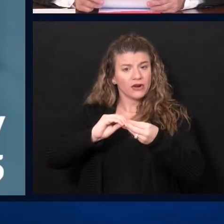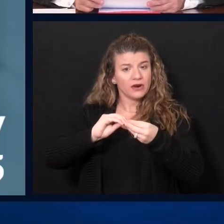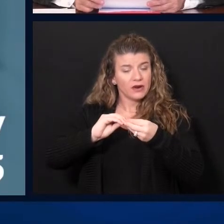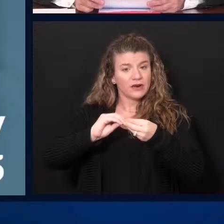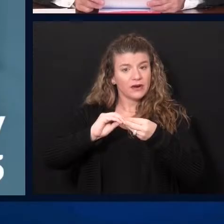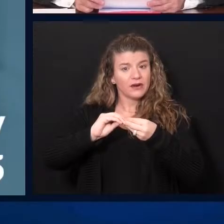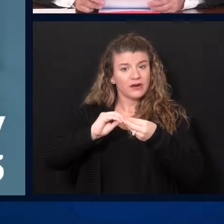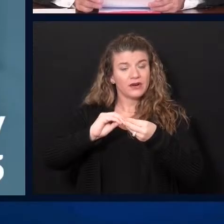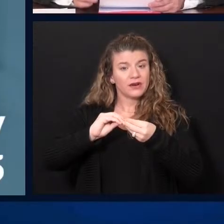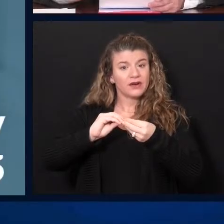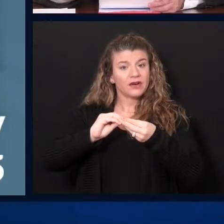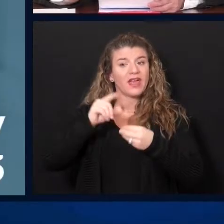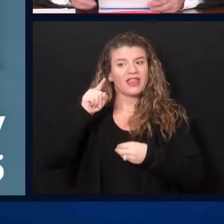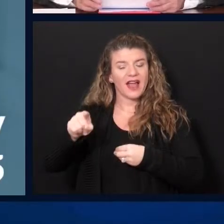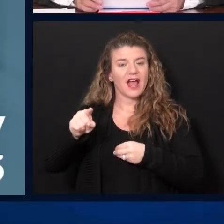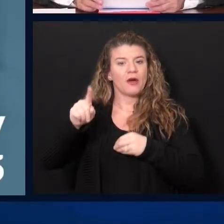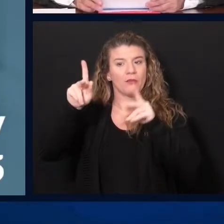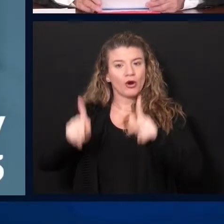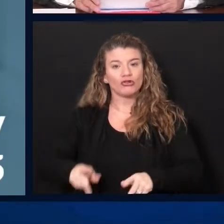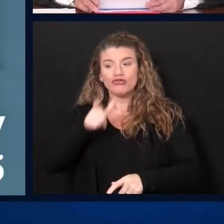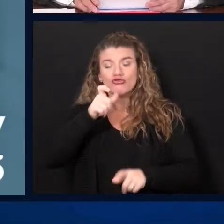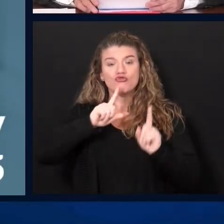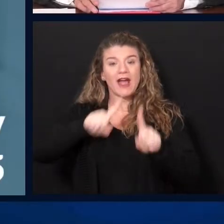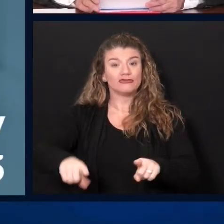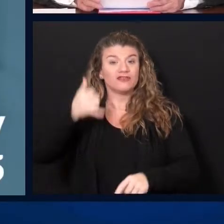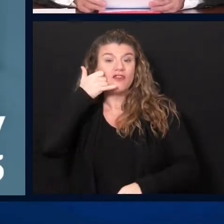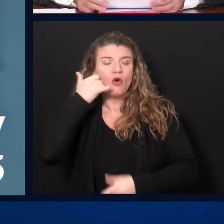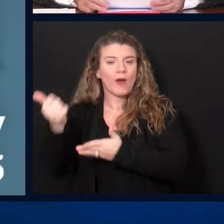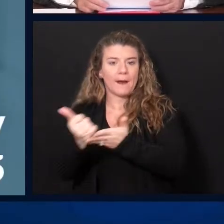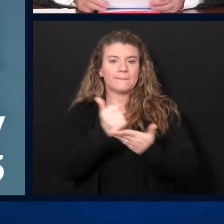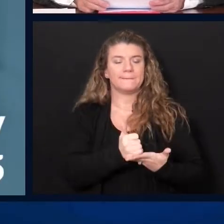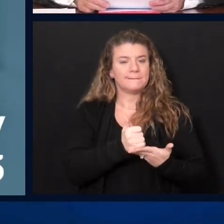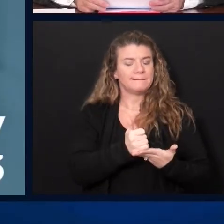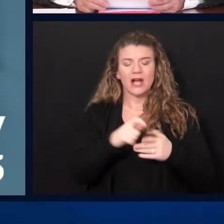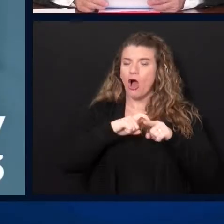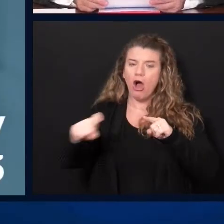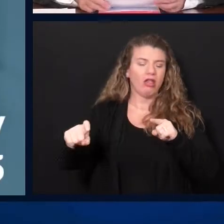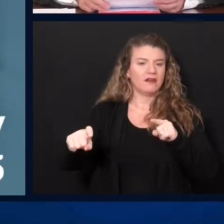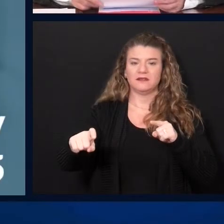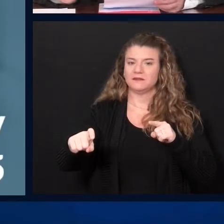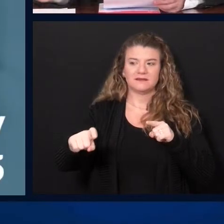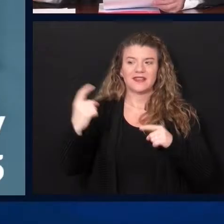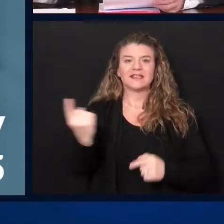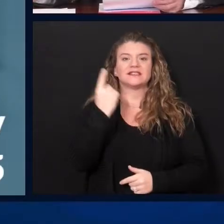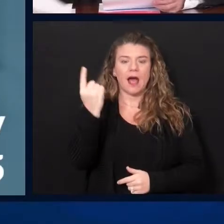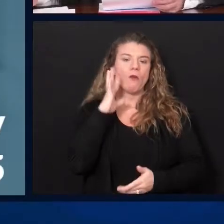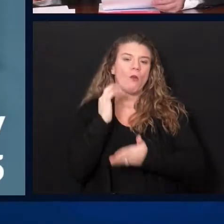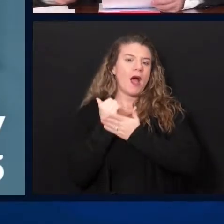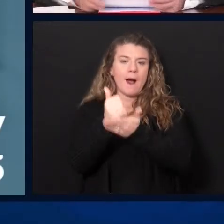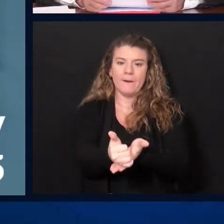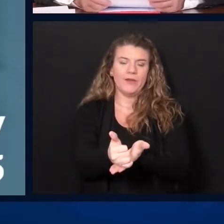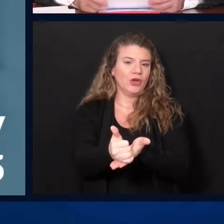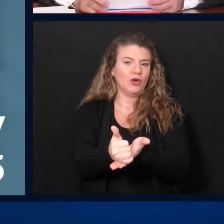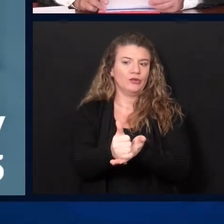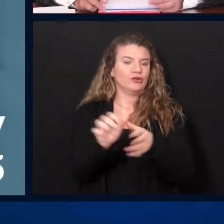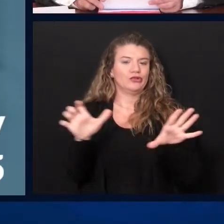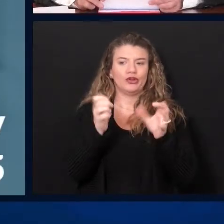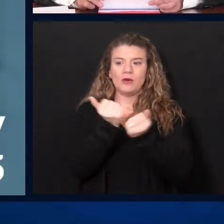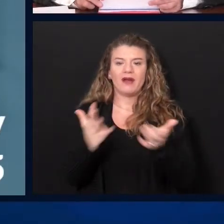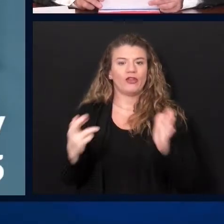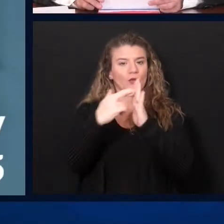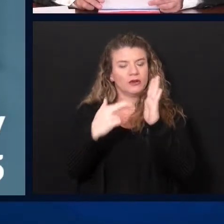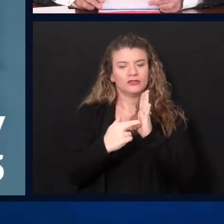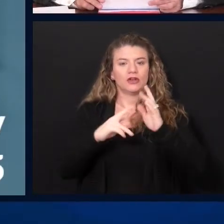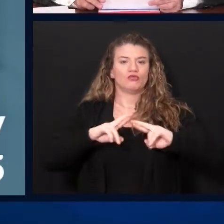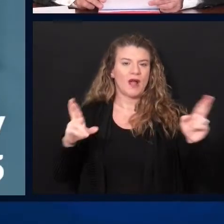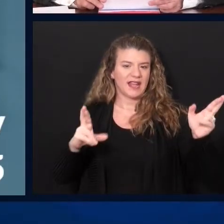And all of our numbers are up there and everything. Call us, and somebody will help you get all this registration stuff